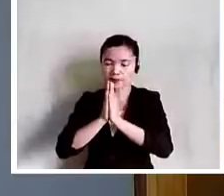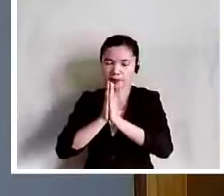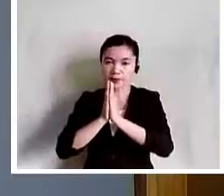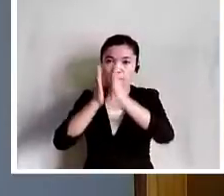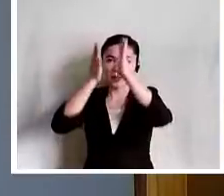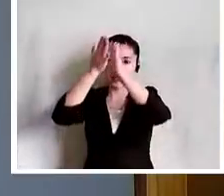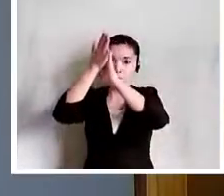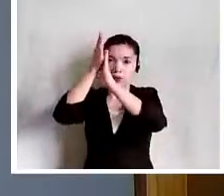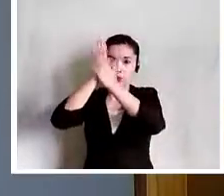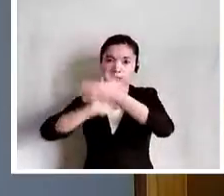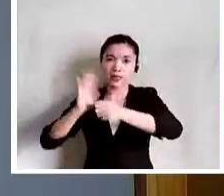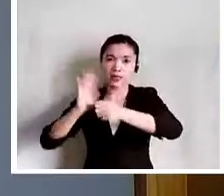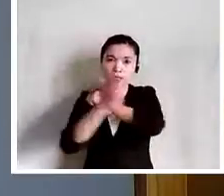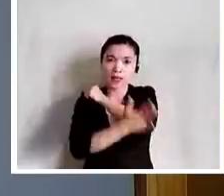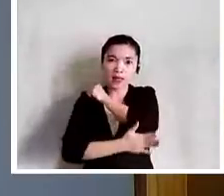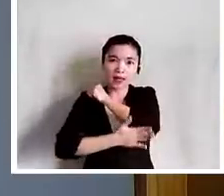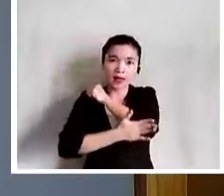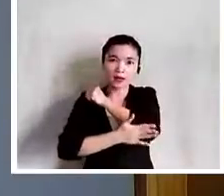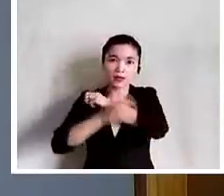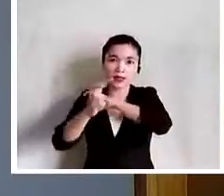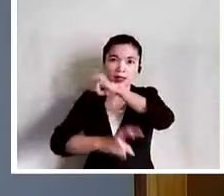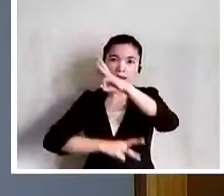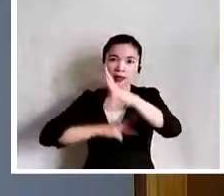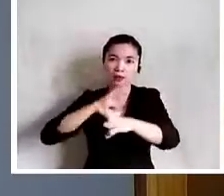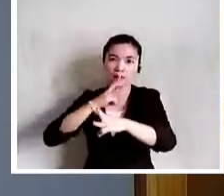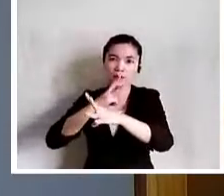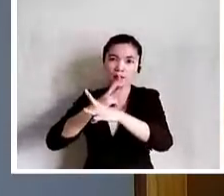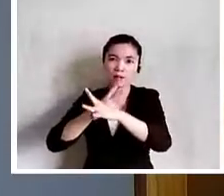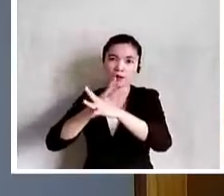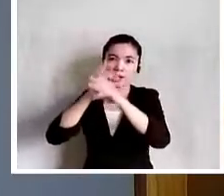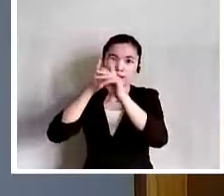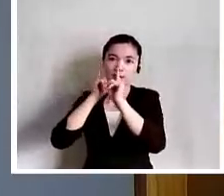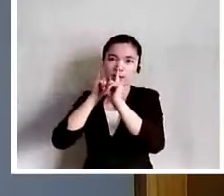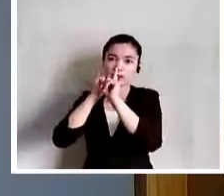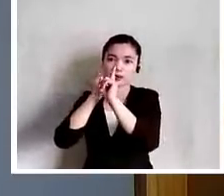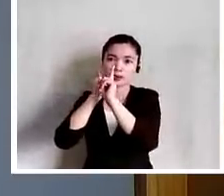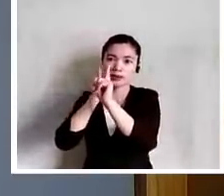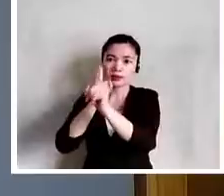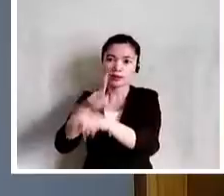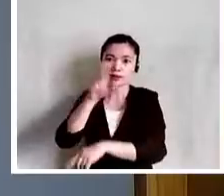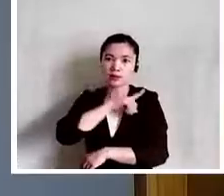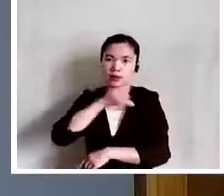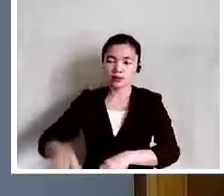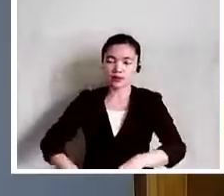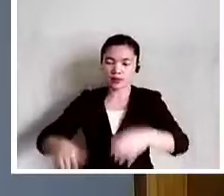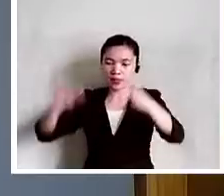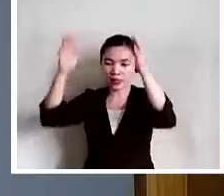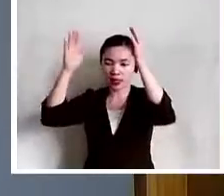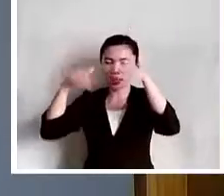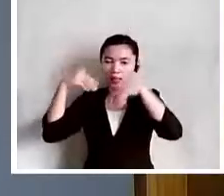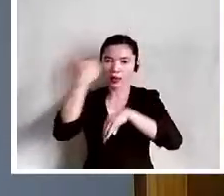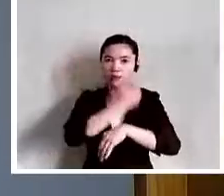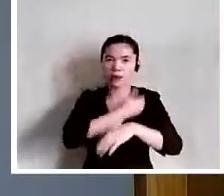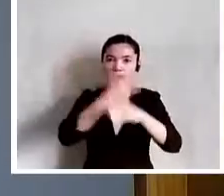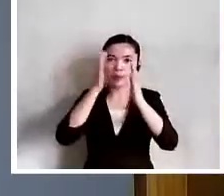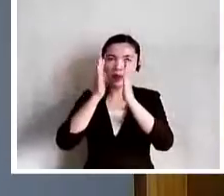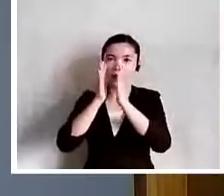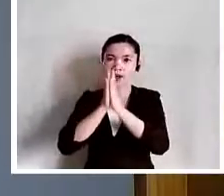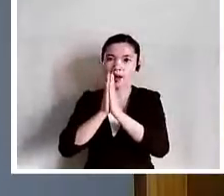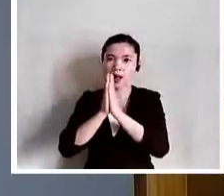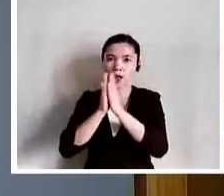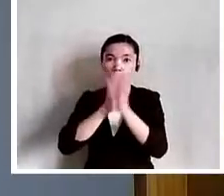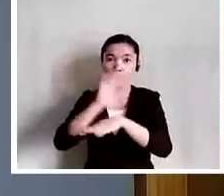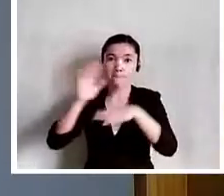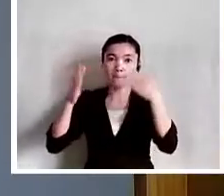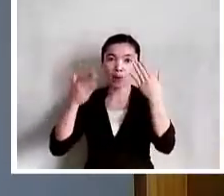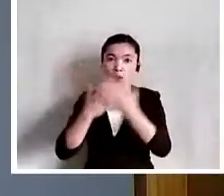country and in the whole world, let us pray to the Lord. Lord, hear our prayer. For all in direct